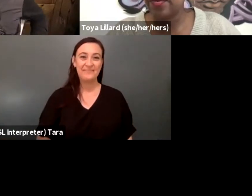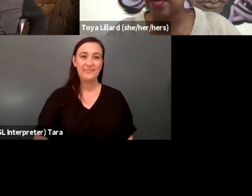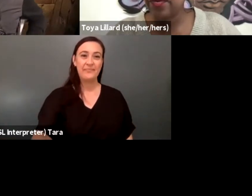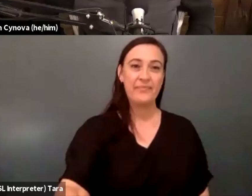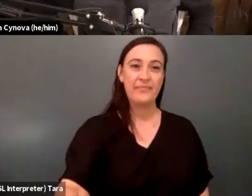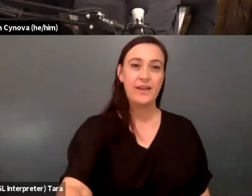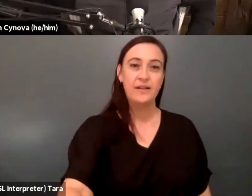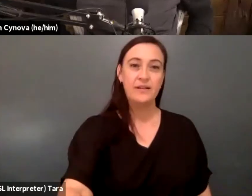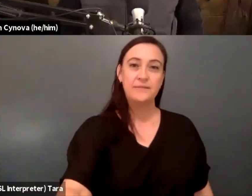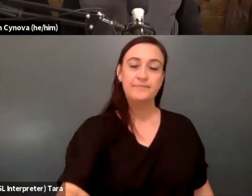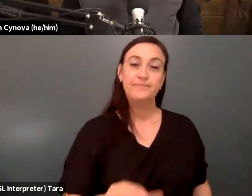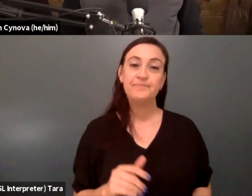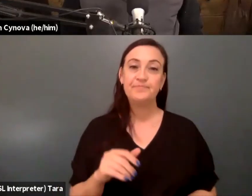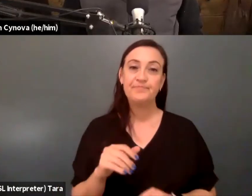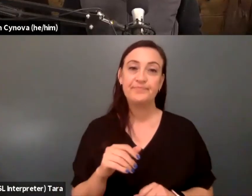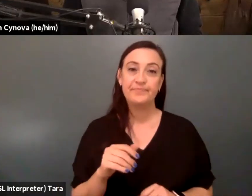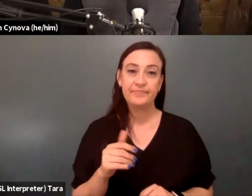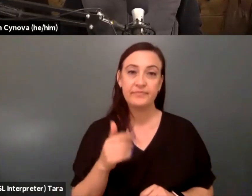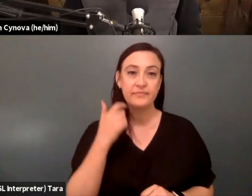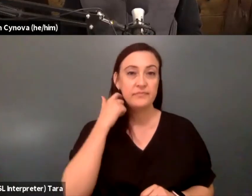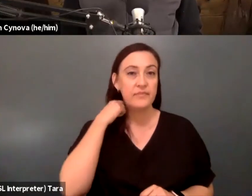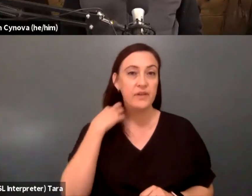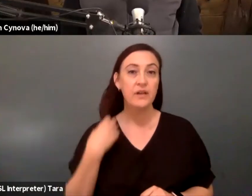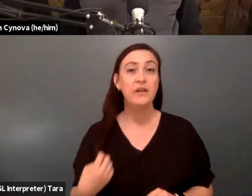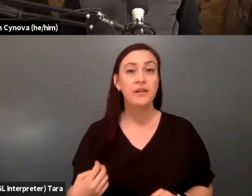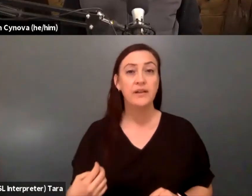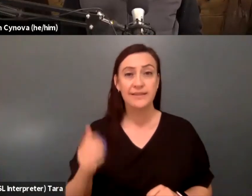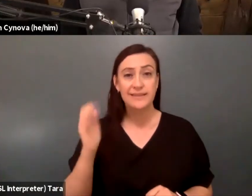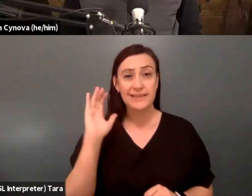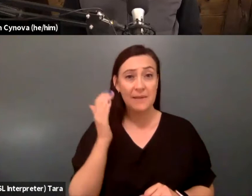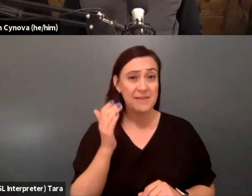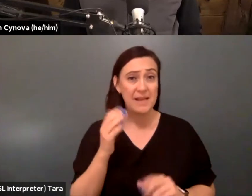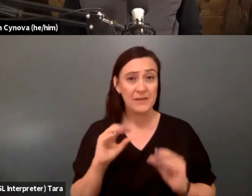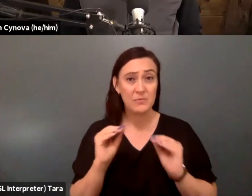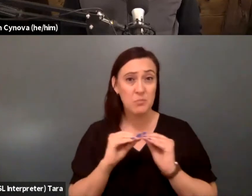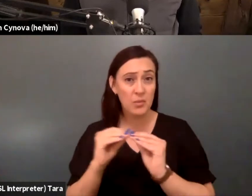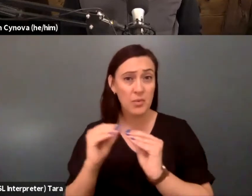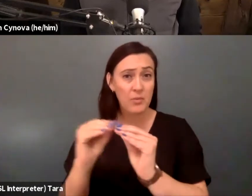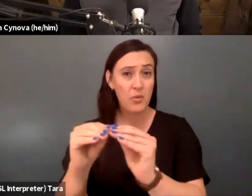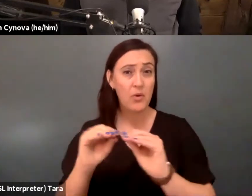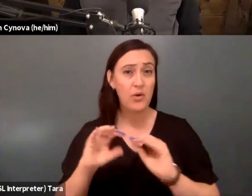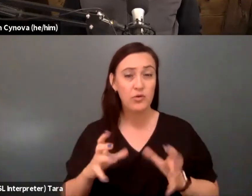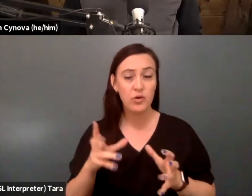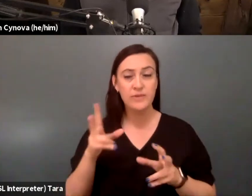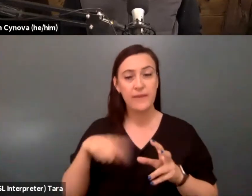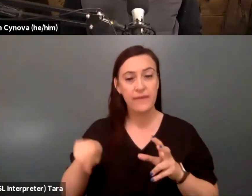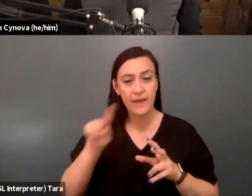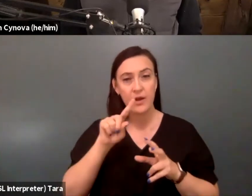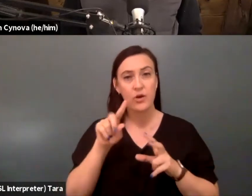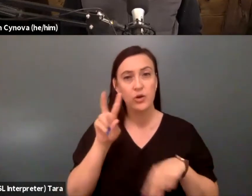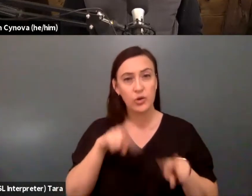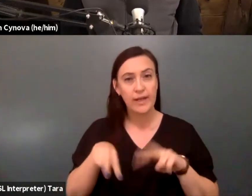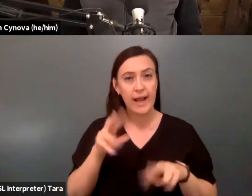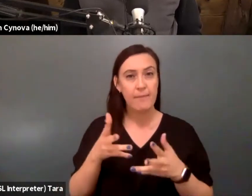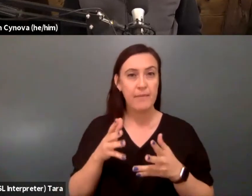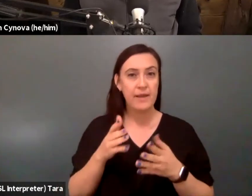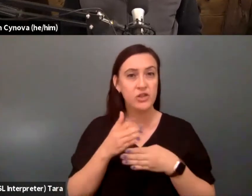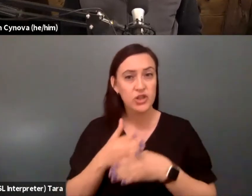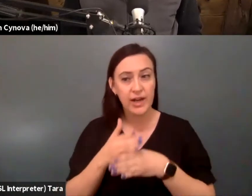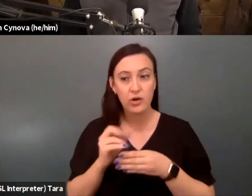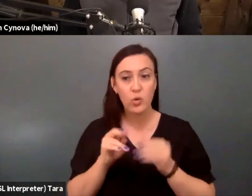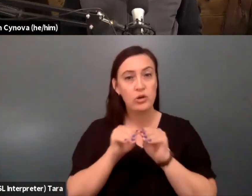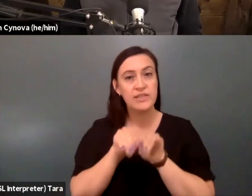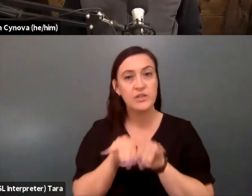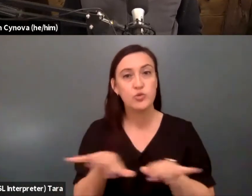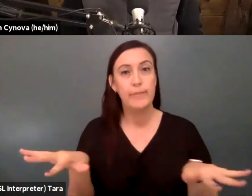There are a number of seemingly increasing groups that are looking at shared and distributed